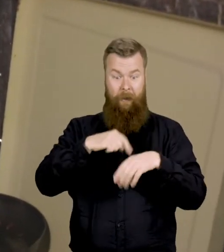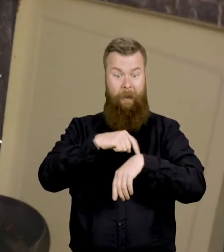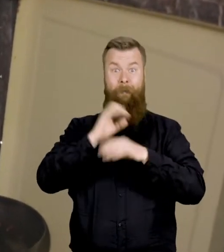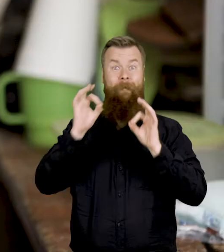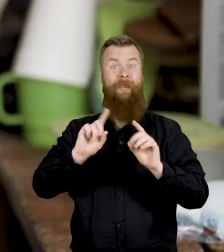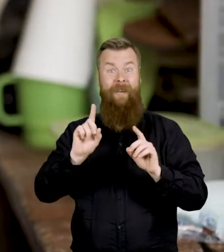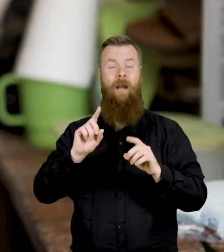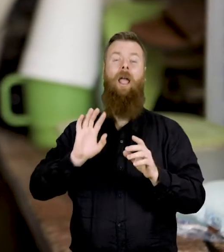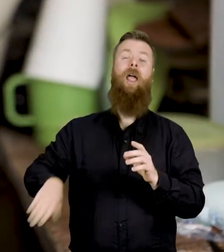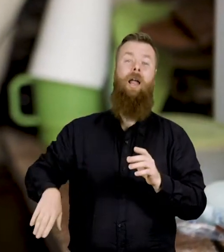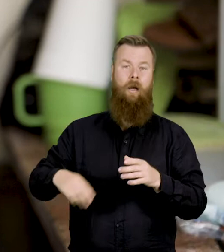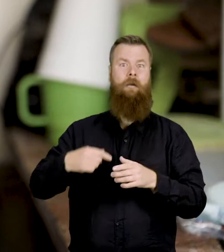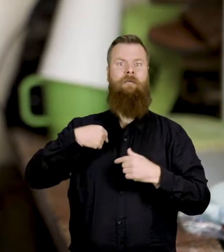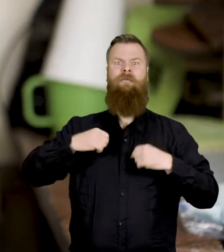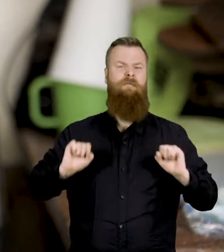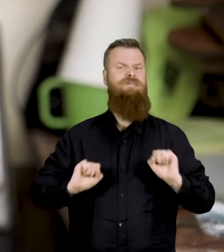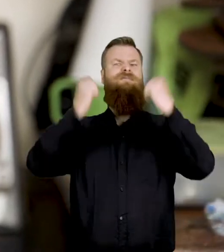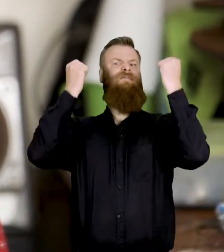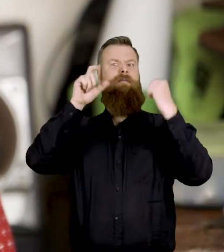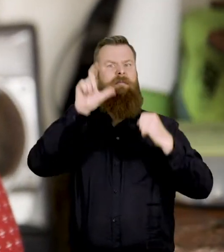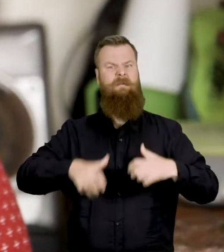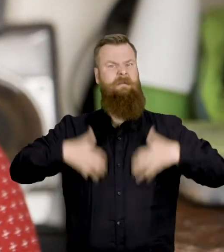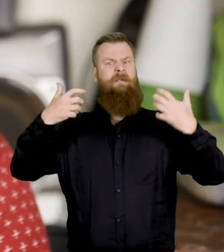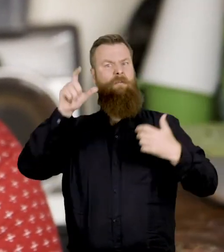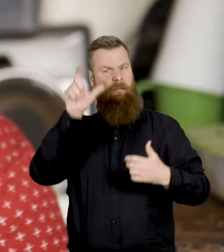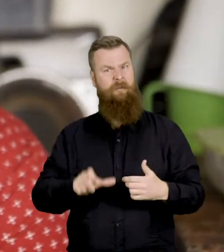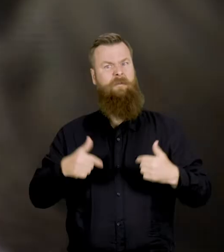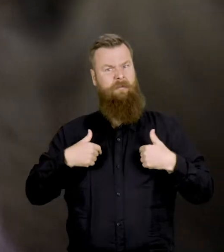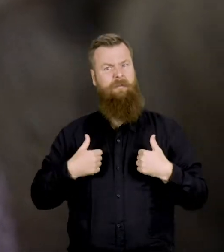time, I become an aggressive person.